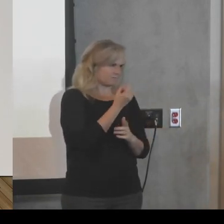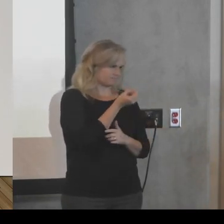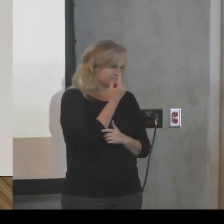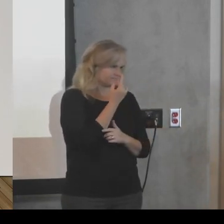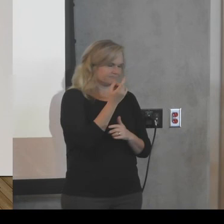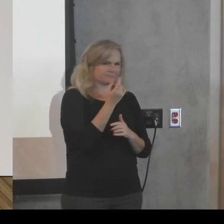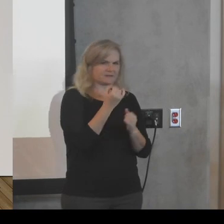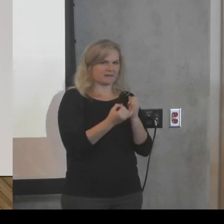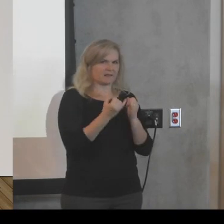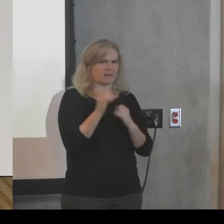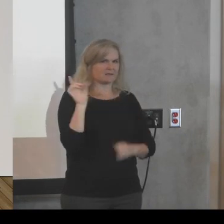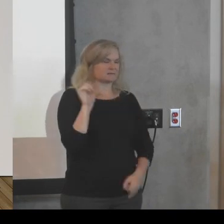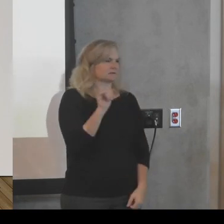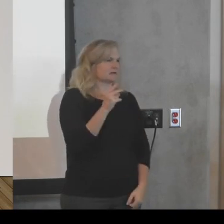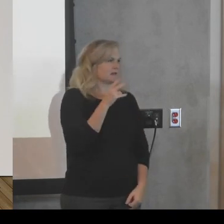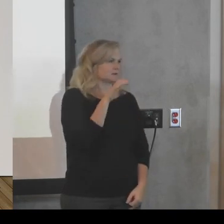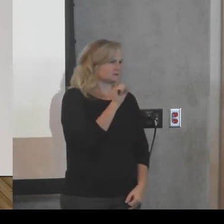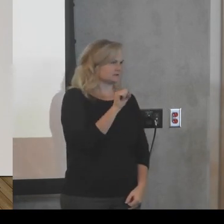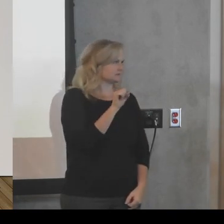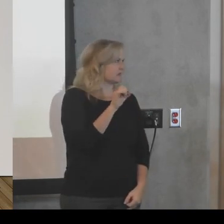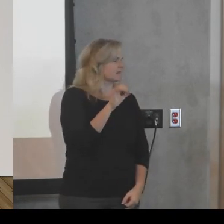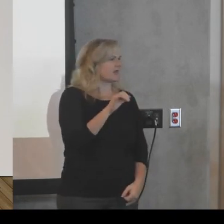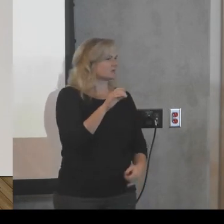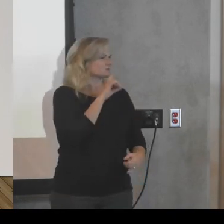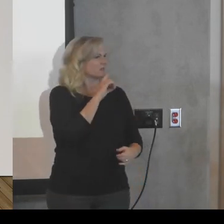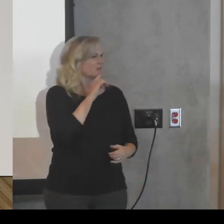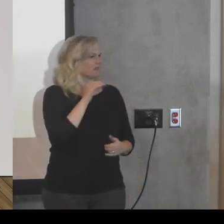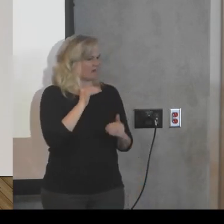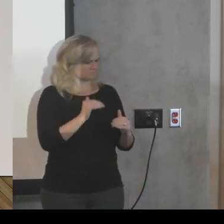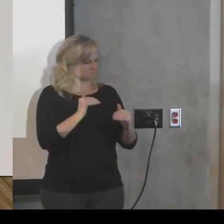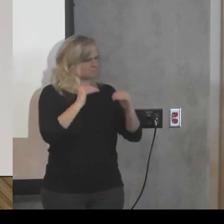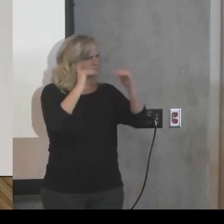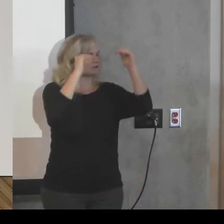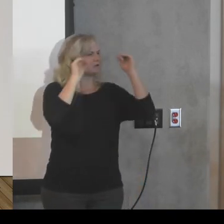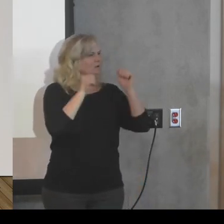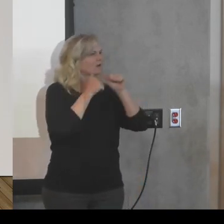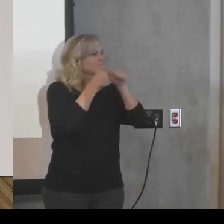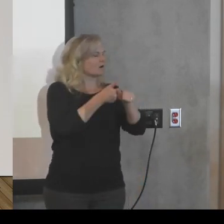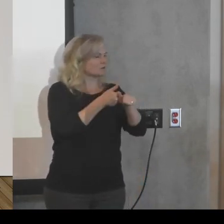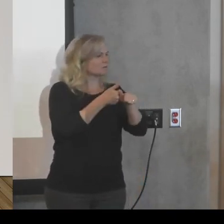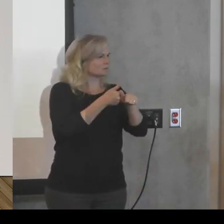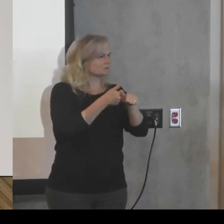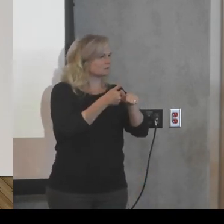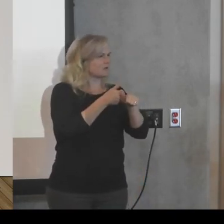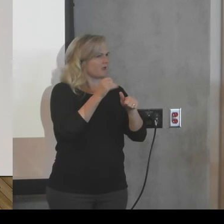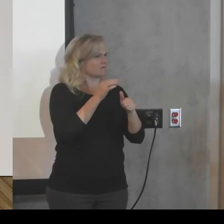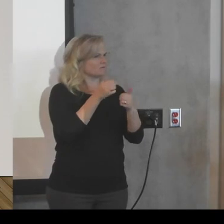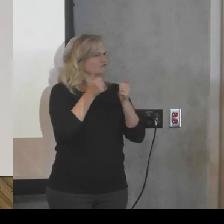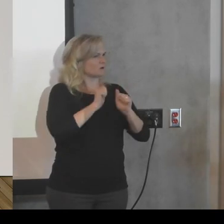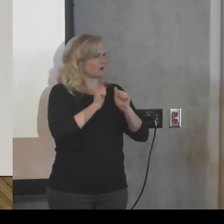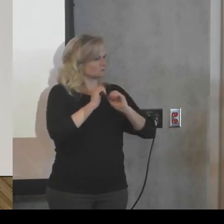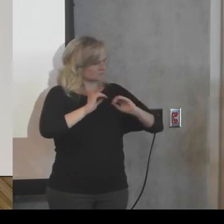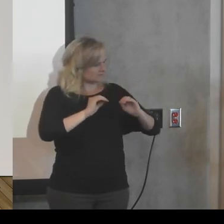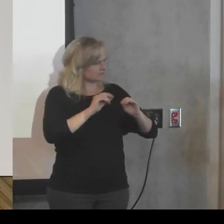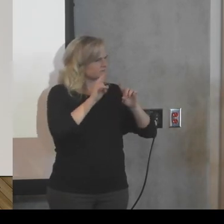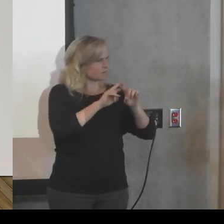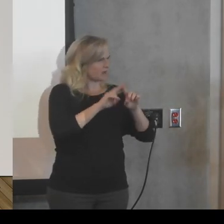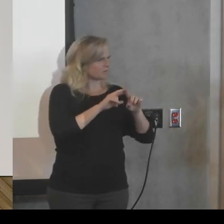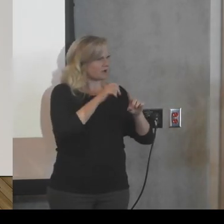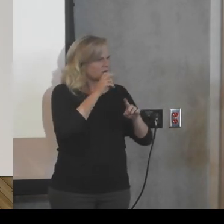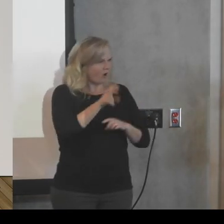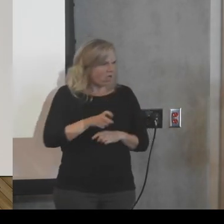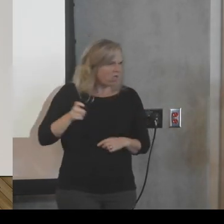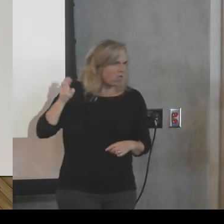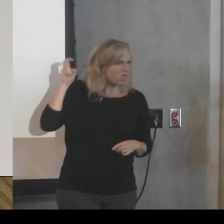being analogies. So that's just kind of a hierarchy that you can follow when you're working with a student on vocabulary, not jumping right to same